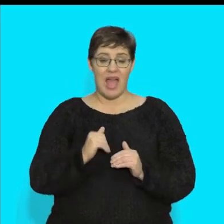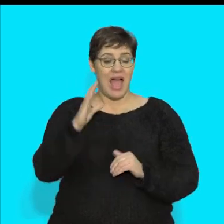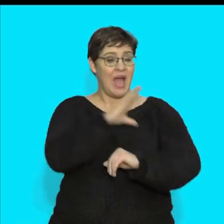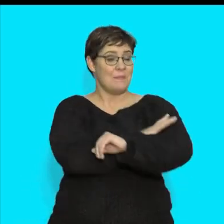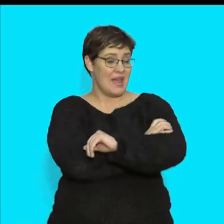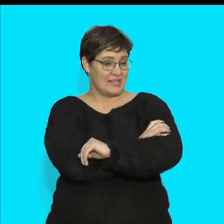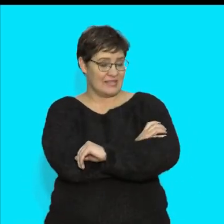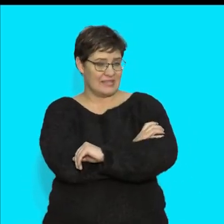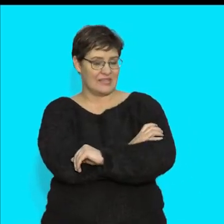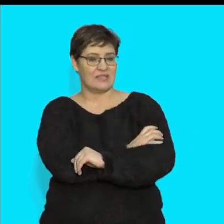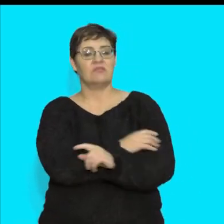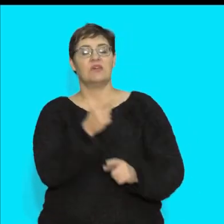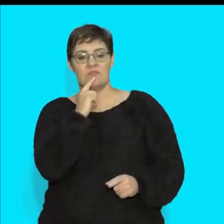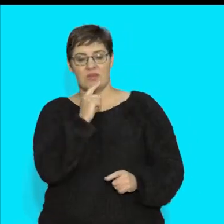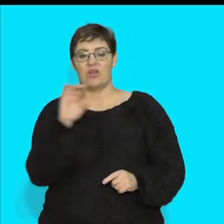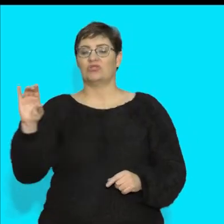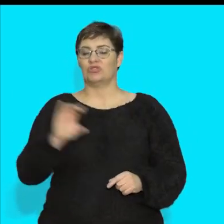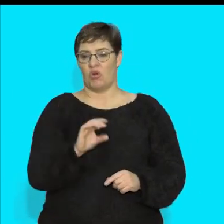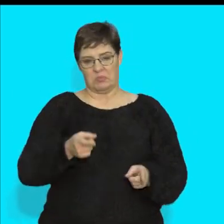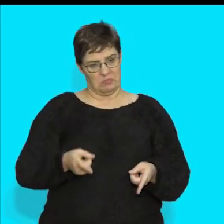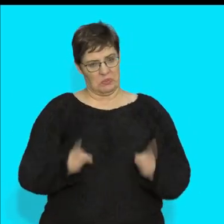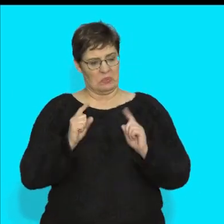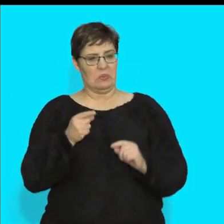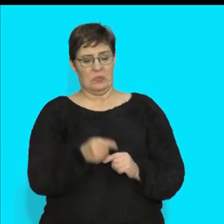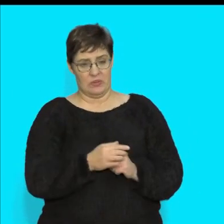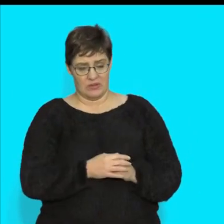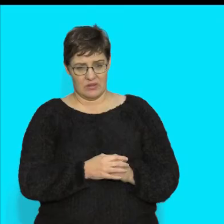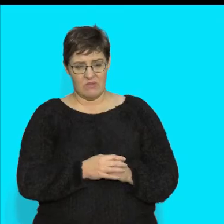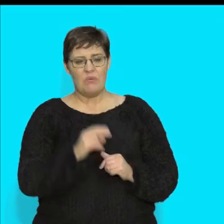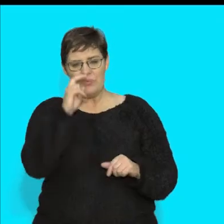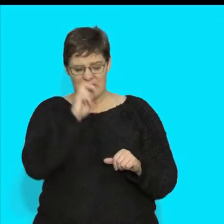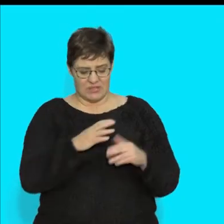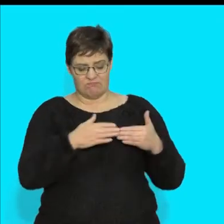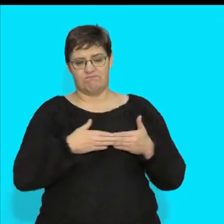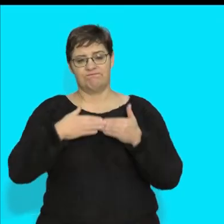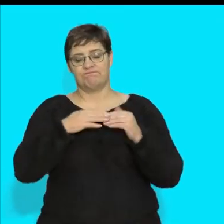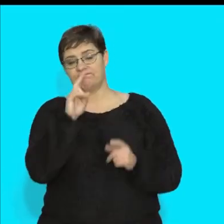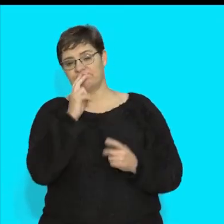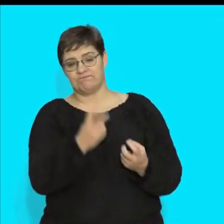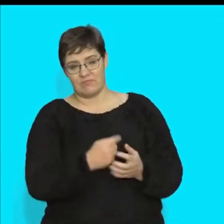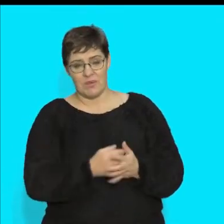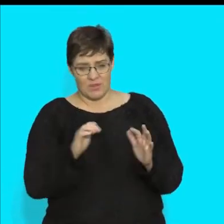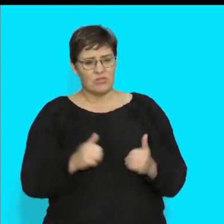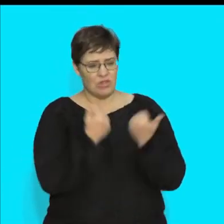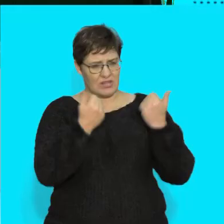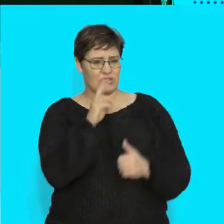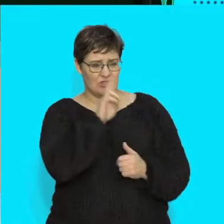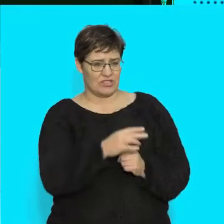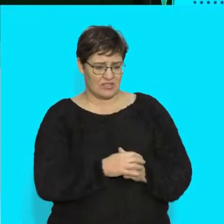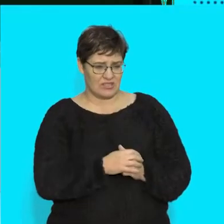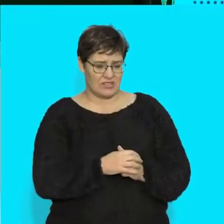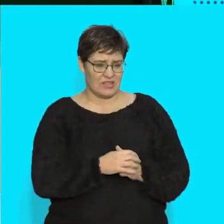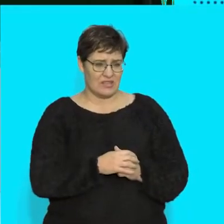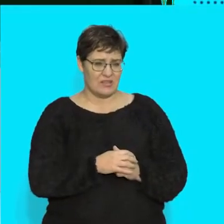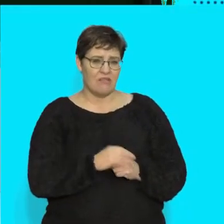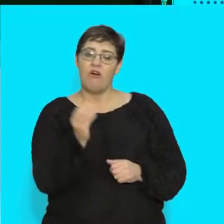hypertension, salt is one of the things that you need to really watch. And I challenge you, go and have a look at any of